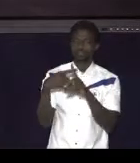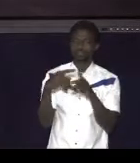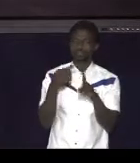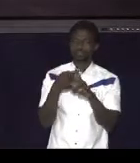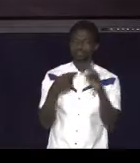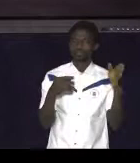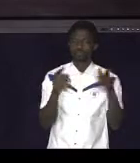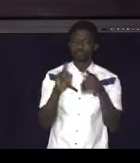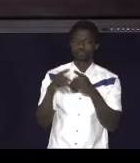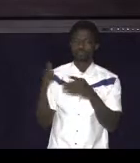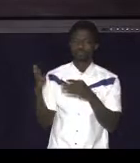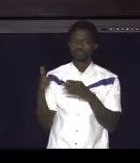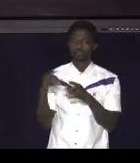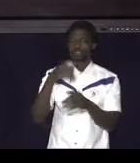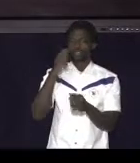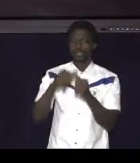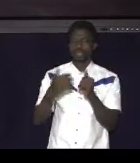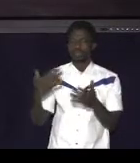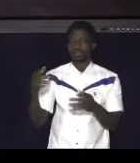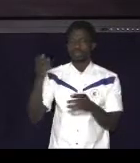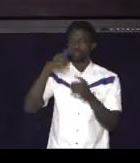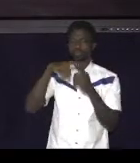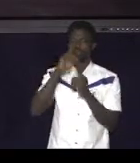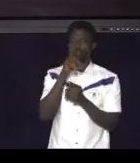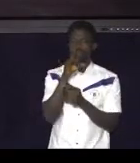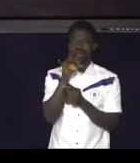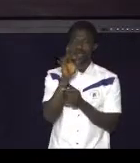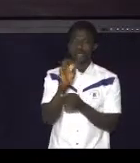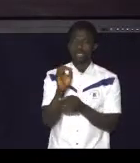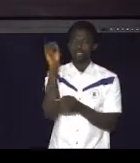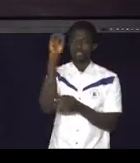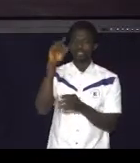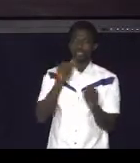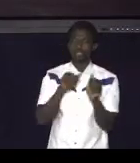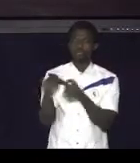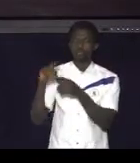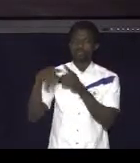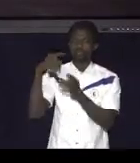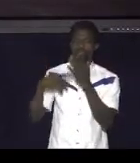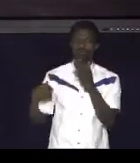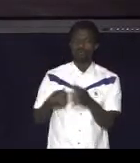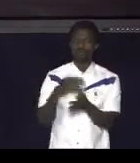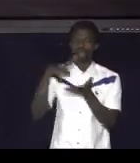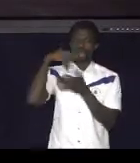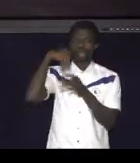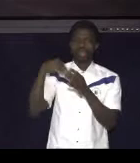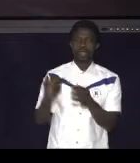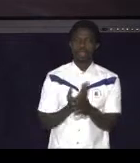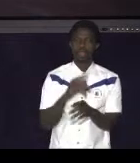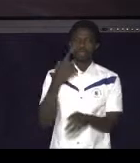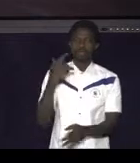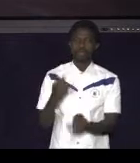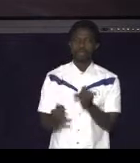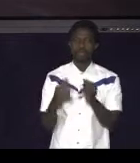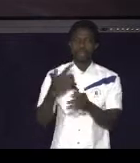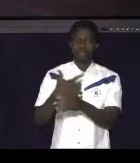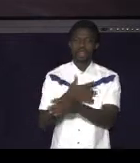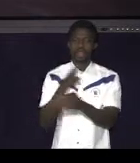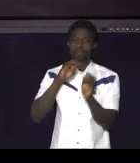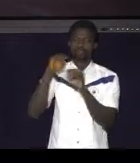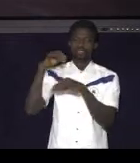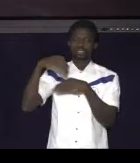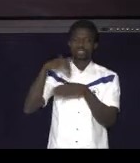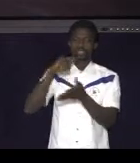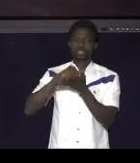here to here, everything must be 180 degrees according to what we learned in our last lesson. All right, now putting that at the back of